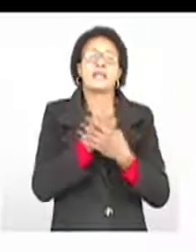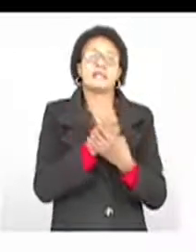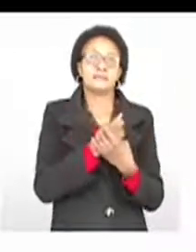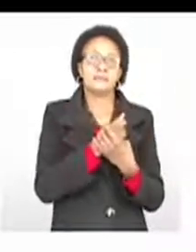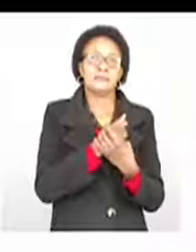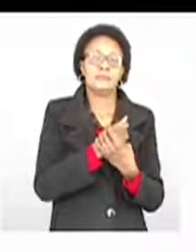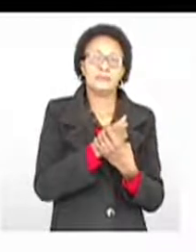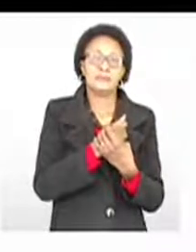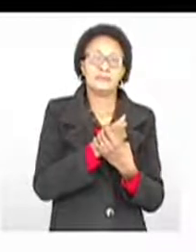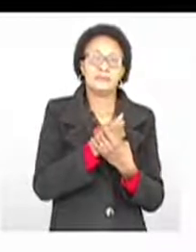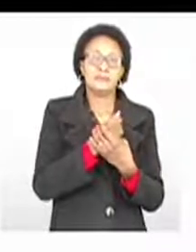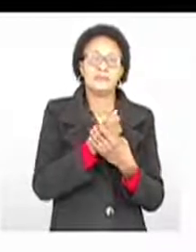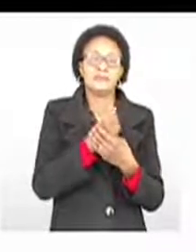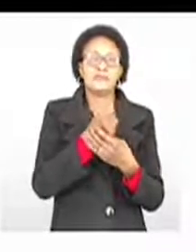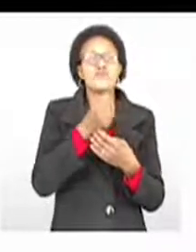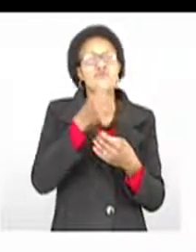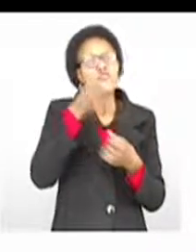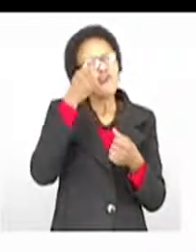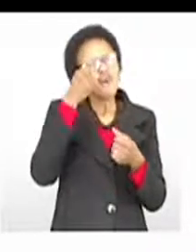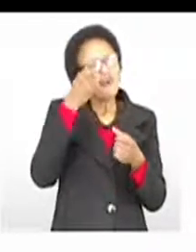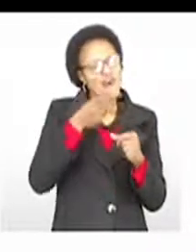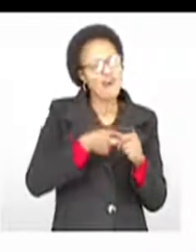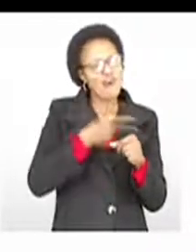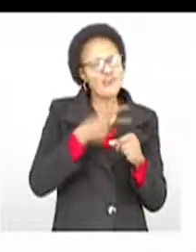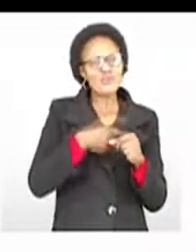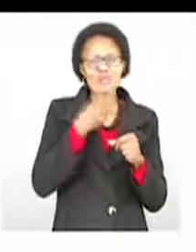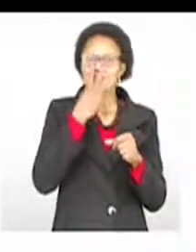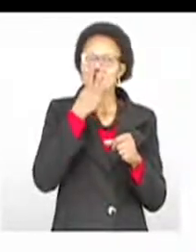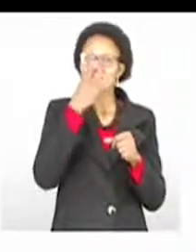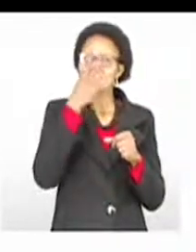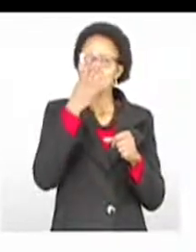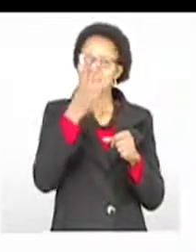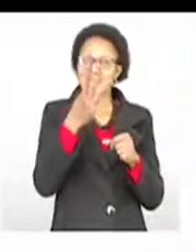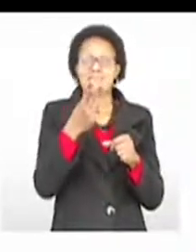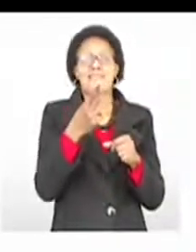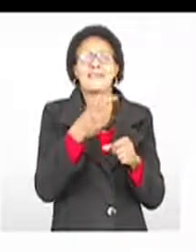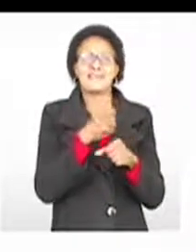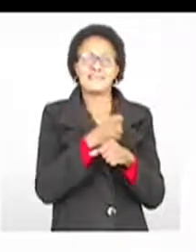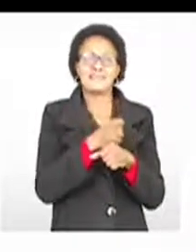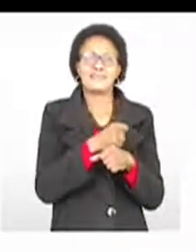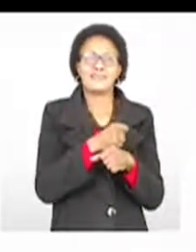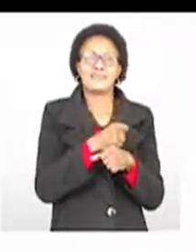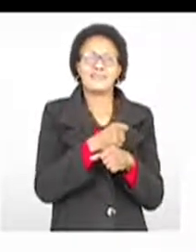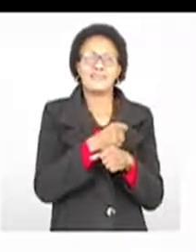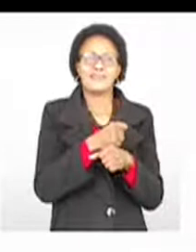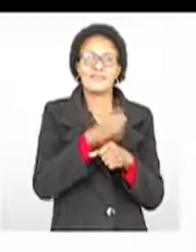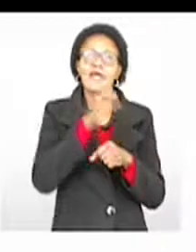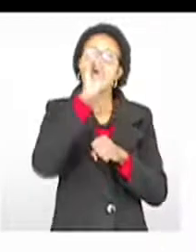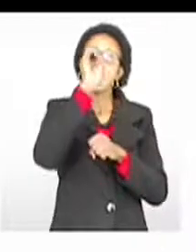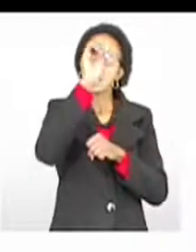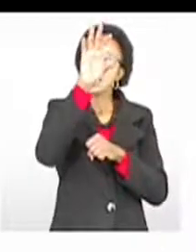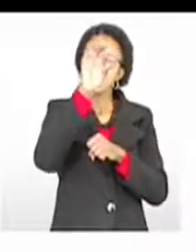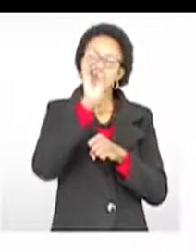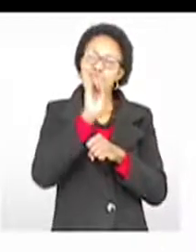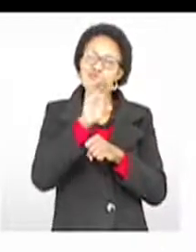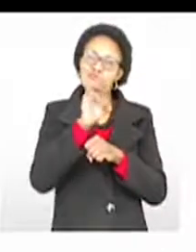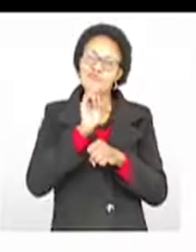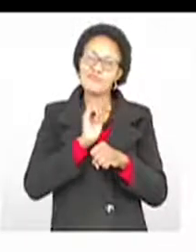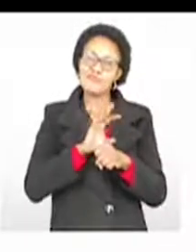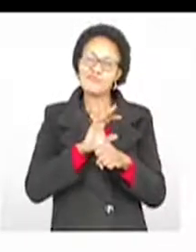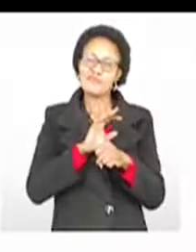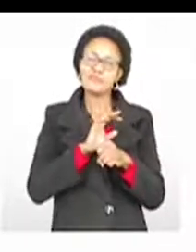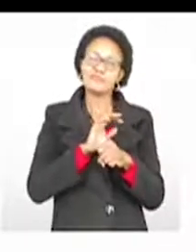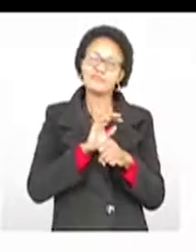see something that we always see around town. Some of you call it a robot, but the